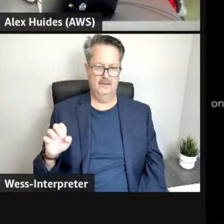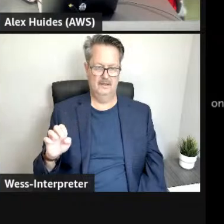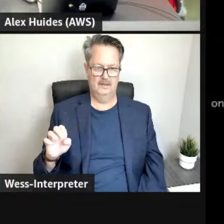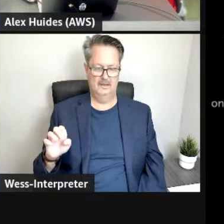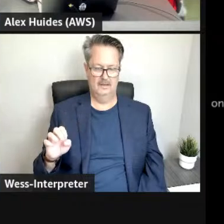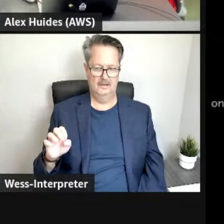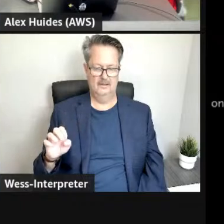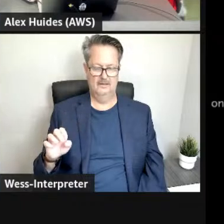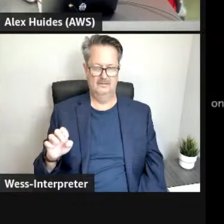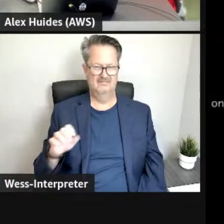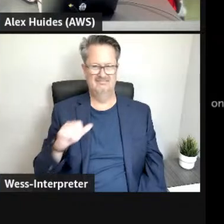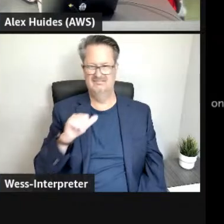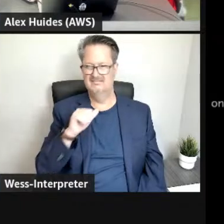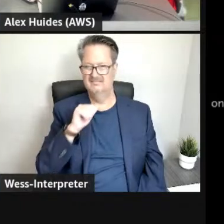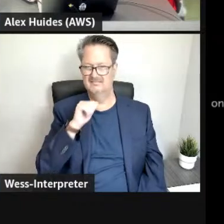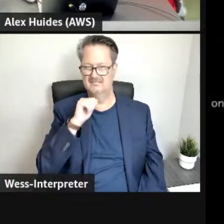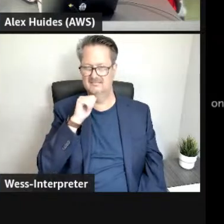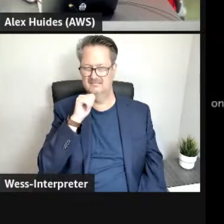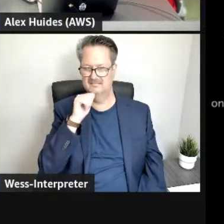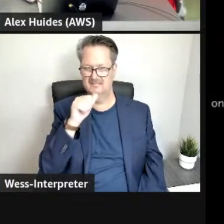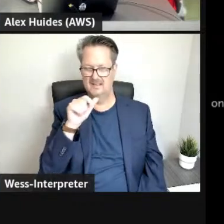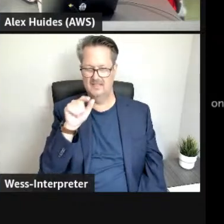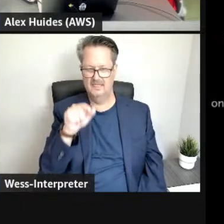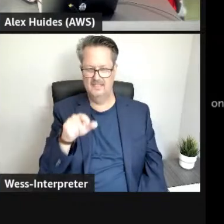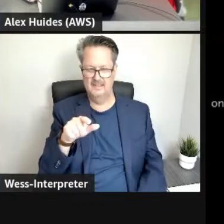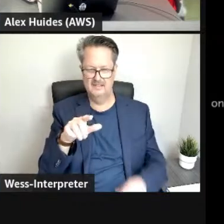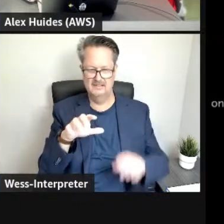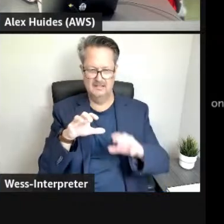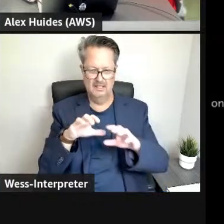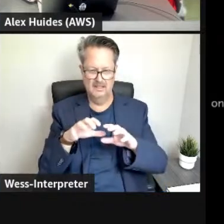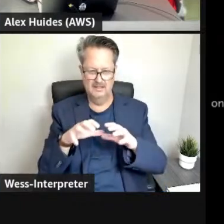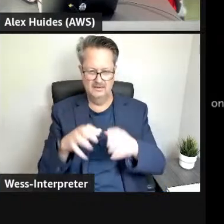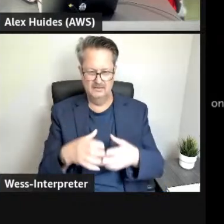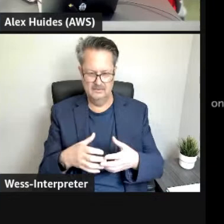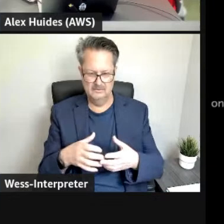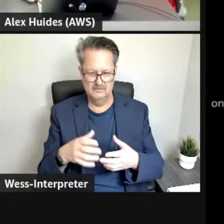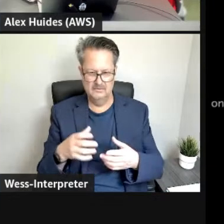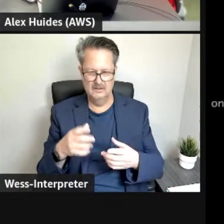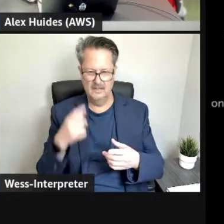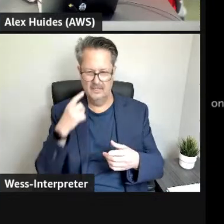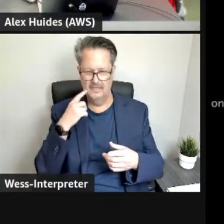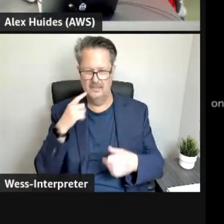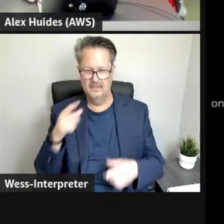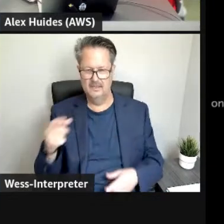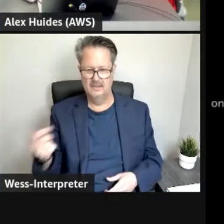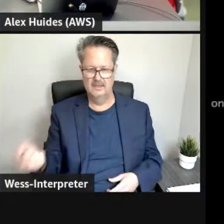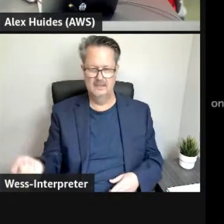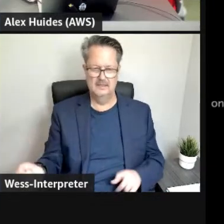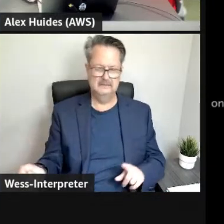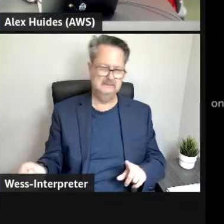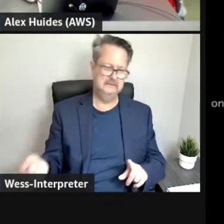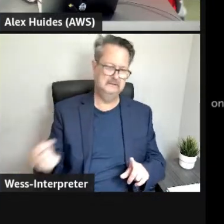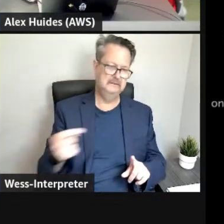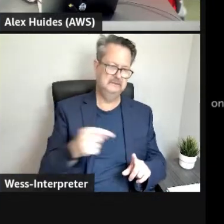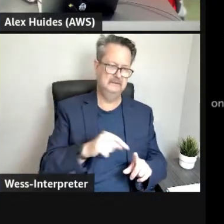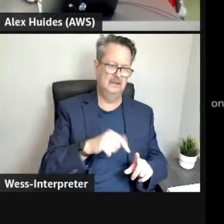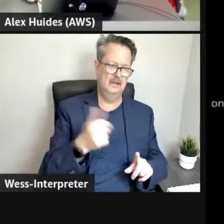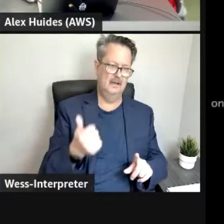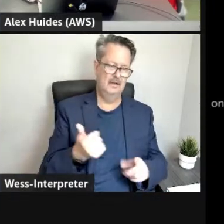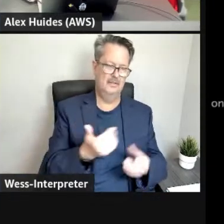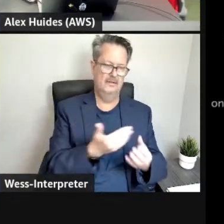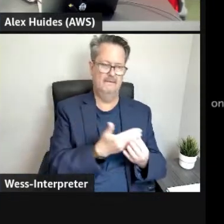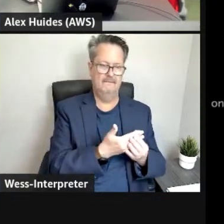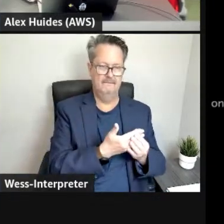It's not in this folder. I think it's in the Kubernetes folder. Yep.